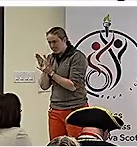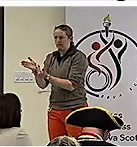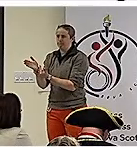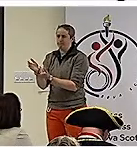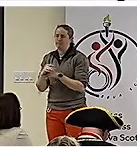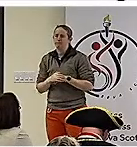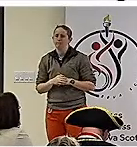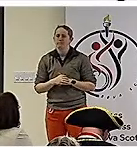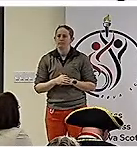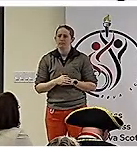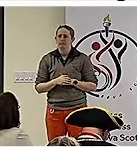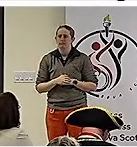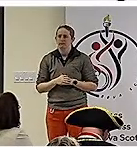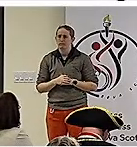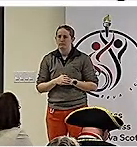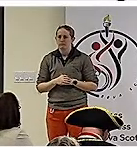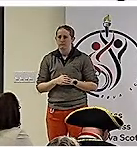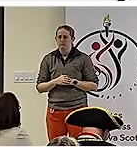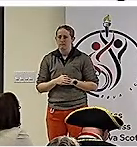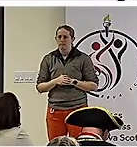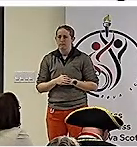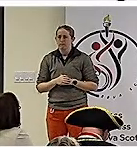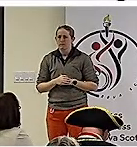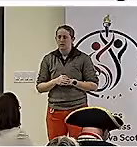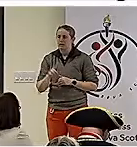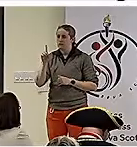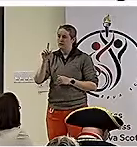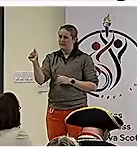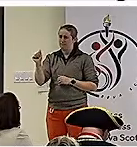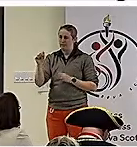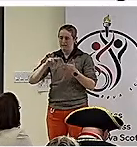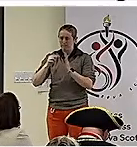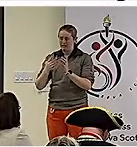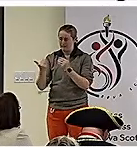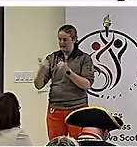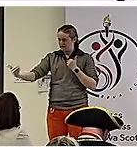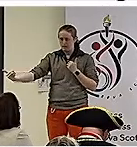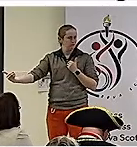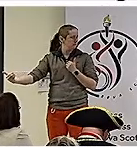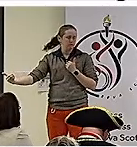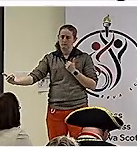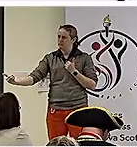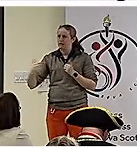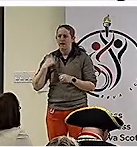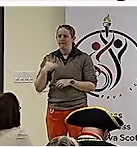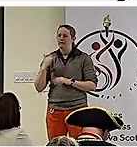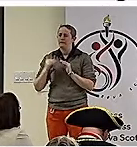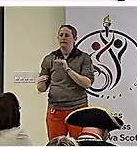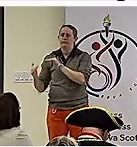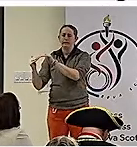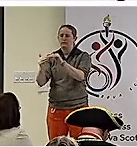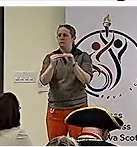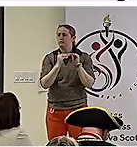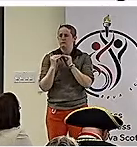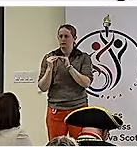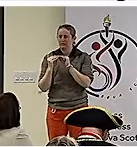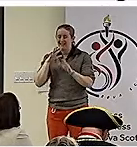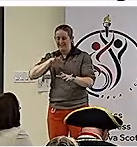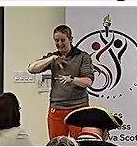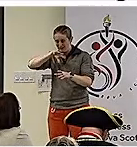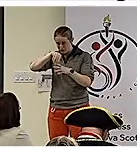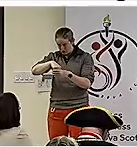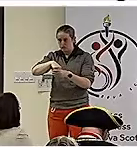disabilities placing some people apart from others. I believe we are all equals, and inclusion begins when